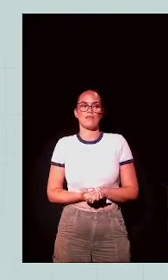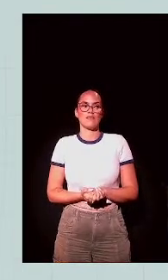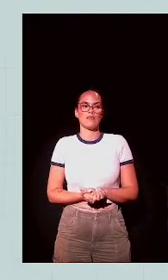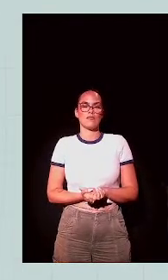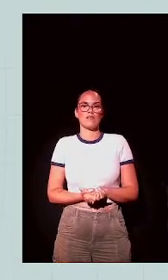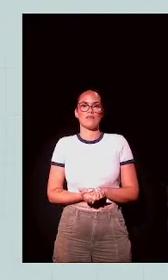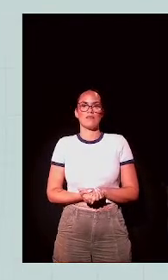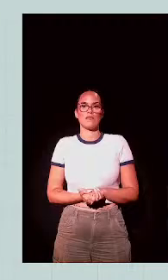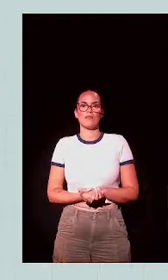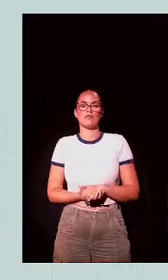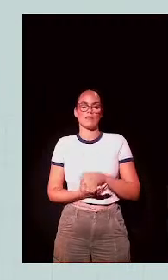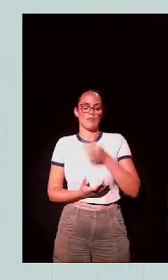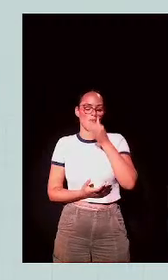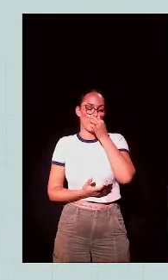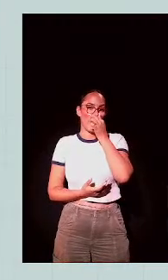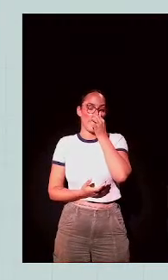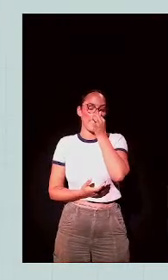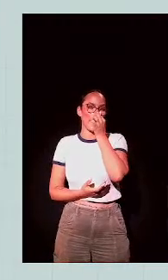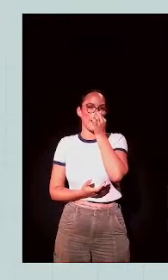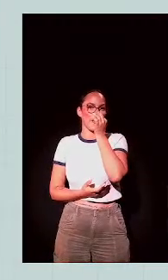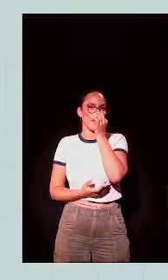Okay.